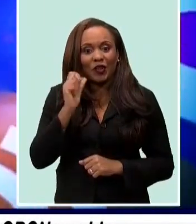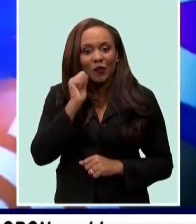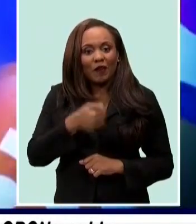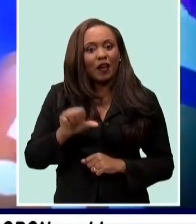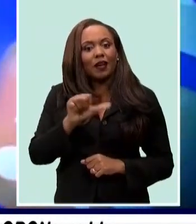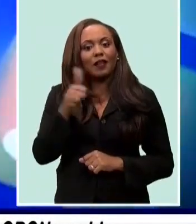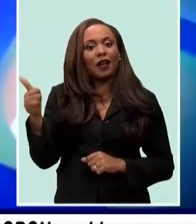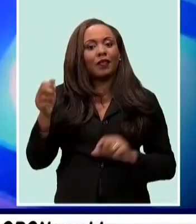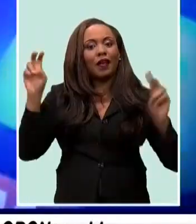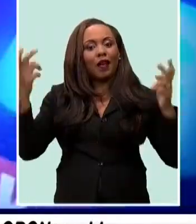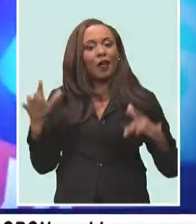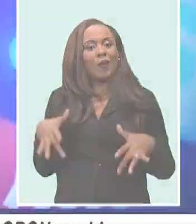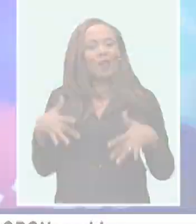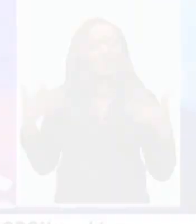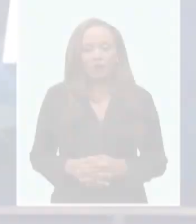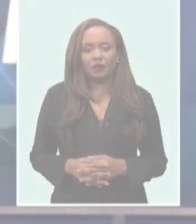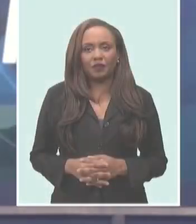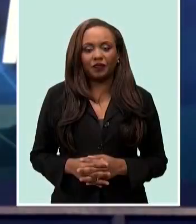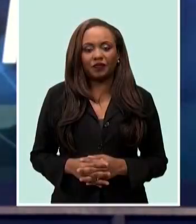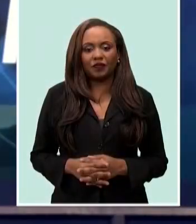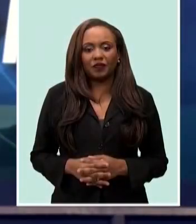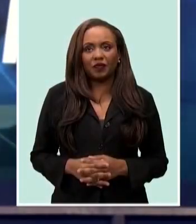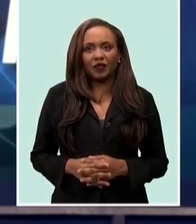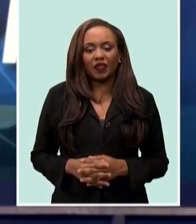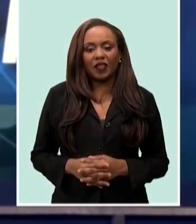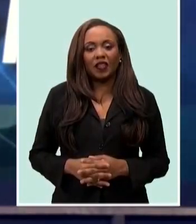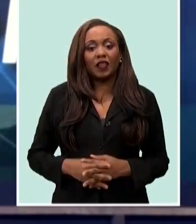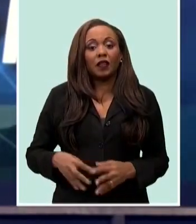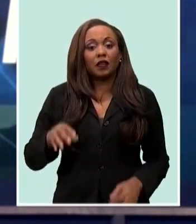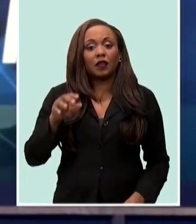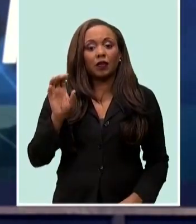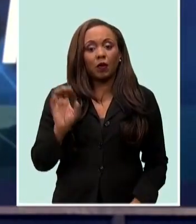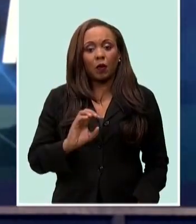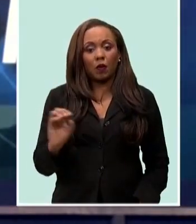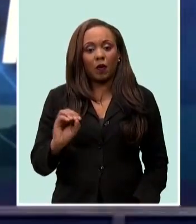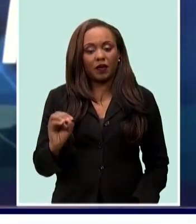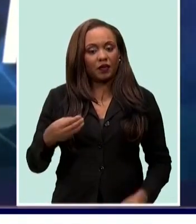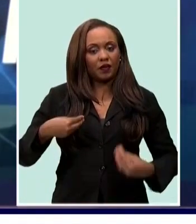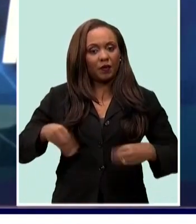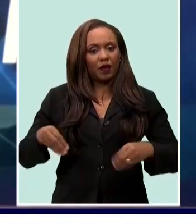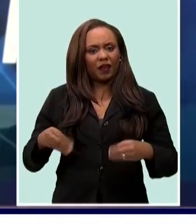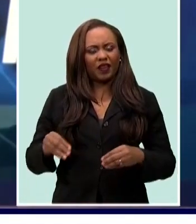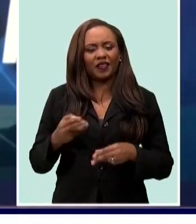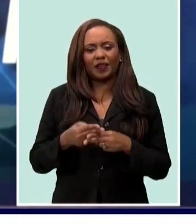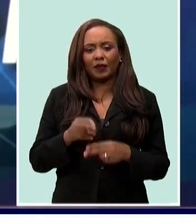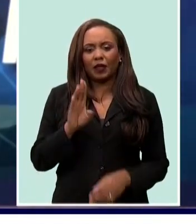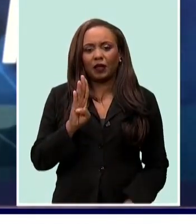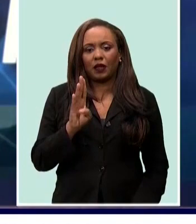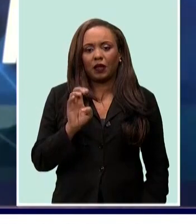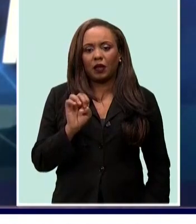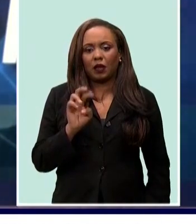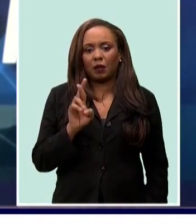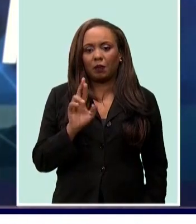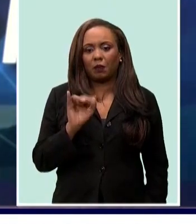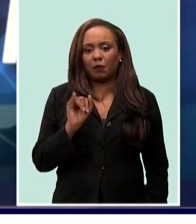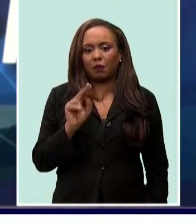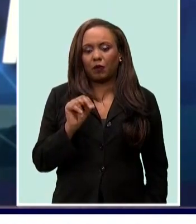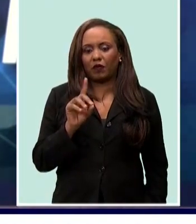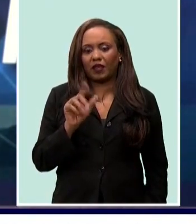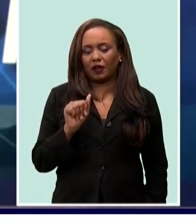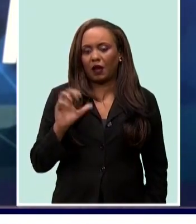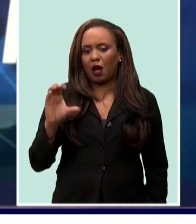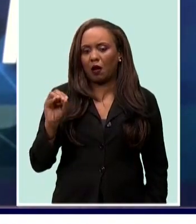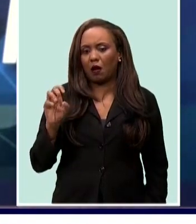for another look at What's Trending. The Warinda Cox Fish Market and the entire Oistins area is set to undergo a